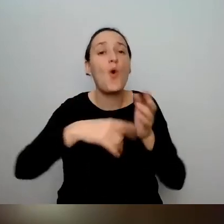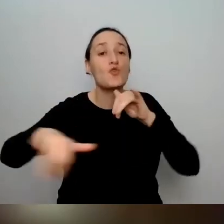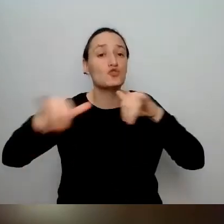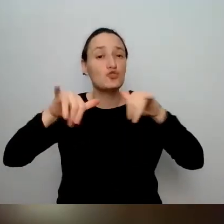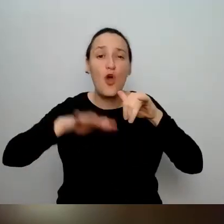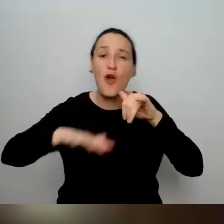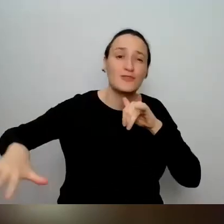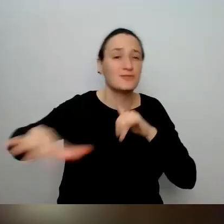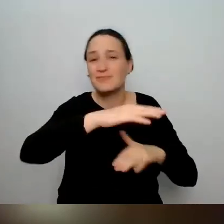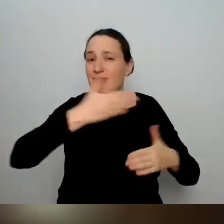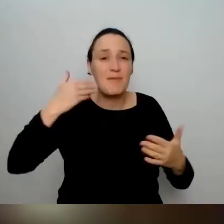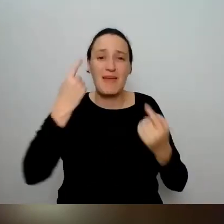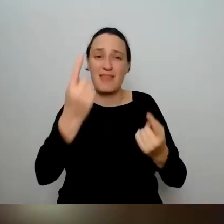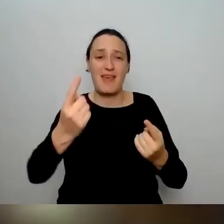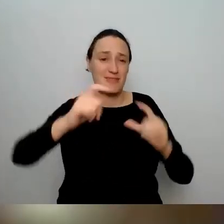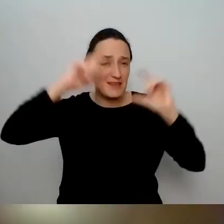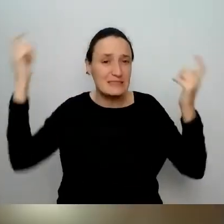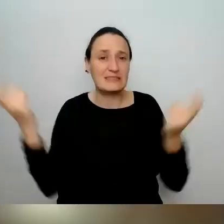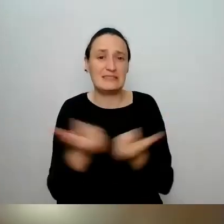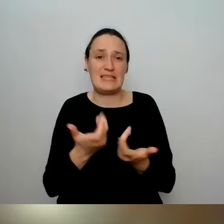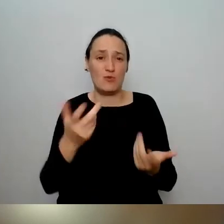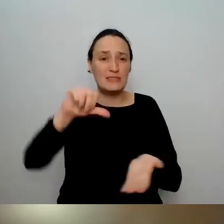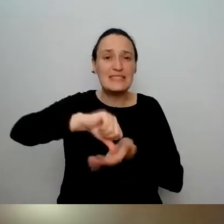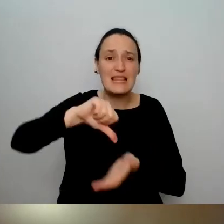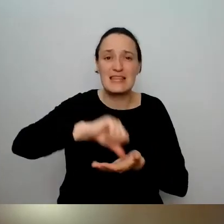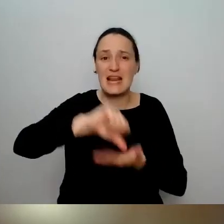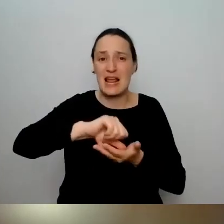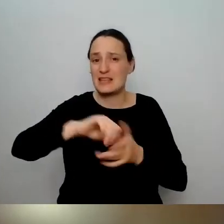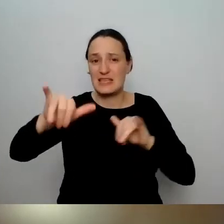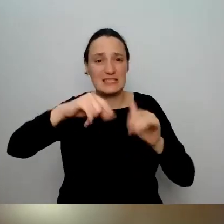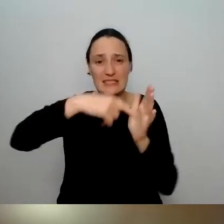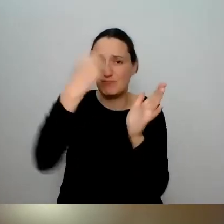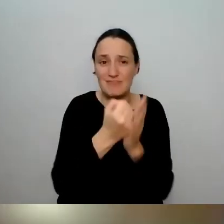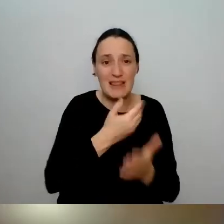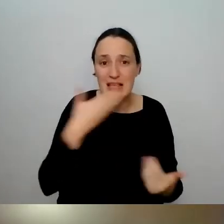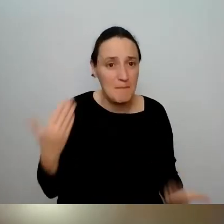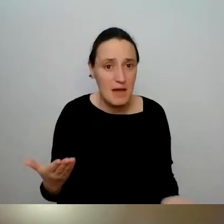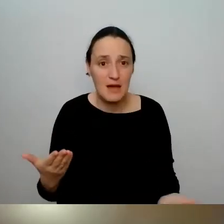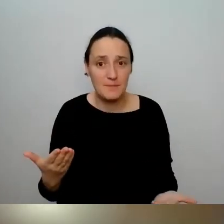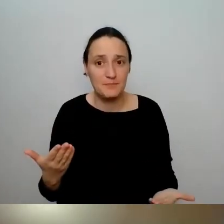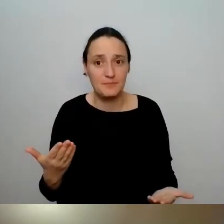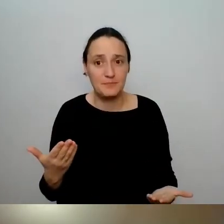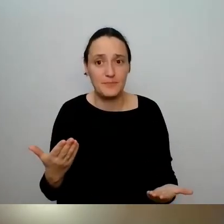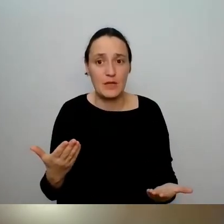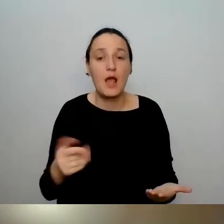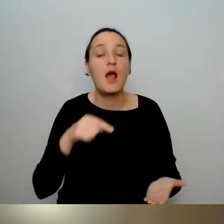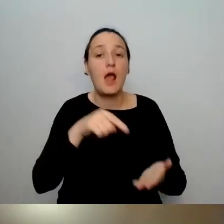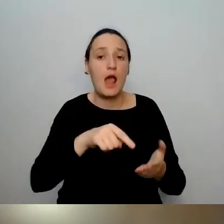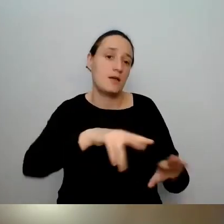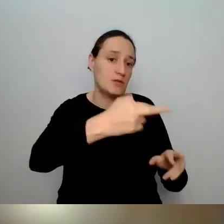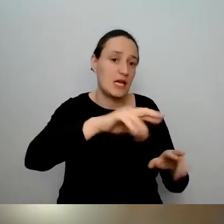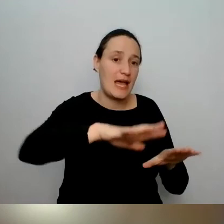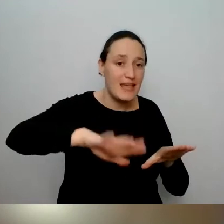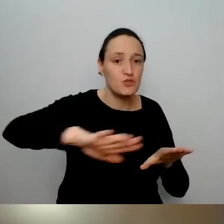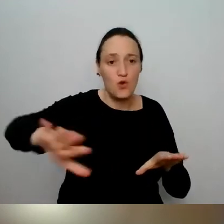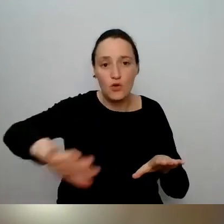which you know are for the entirety of Norway's population, but they can be defined to certain areas,